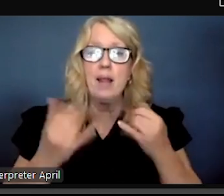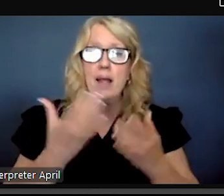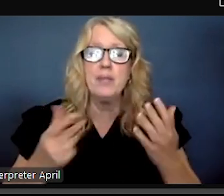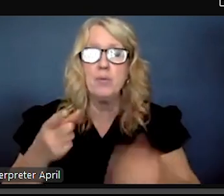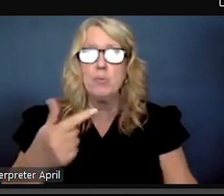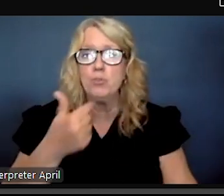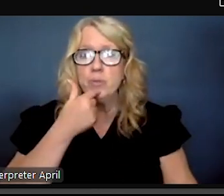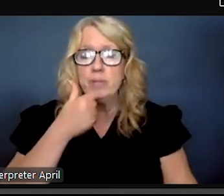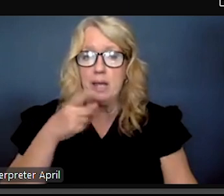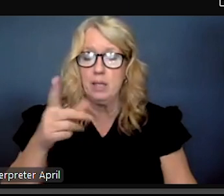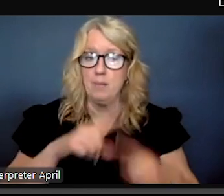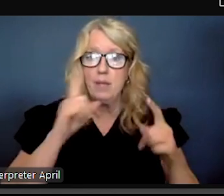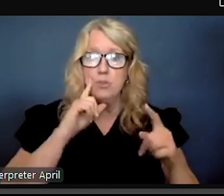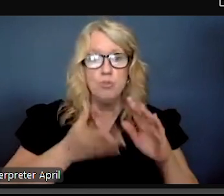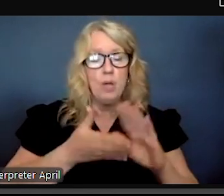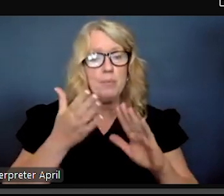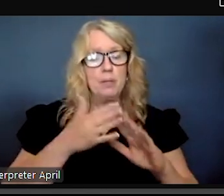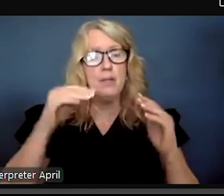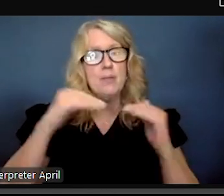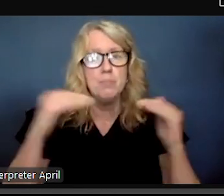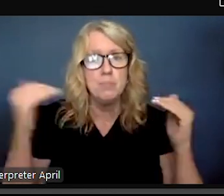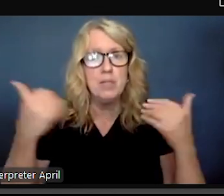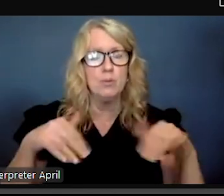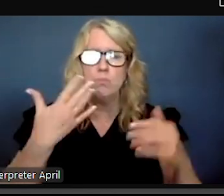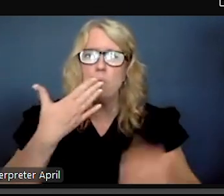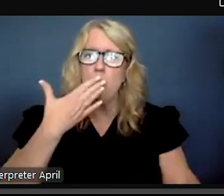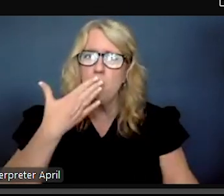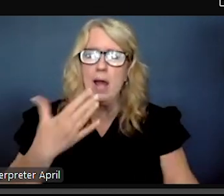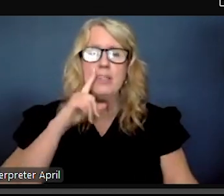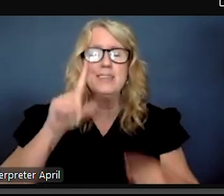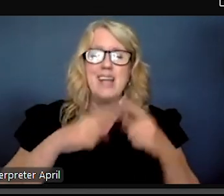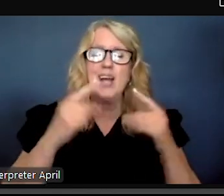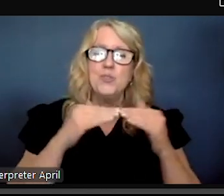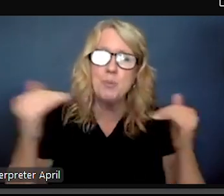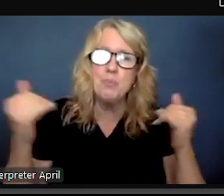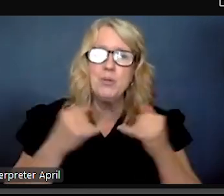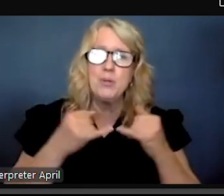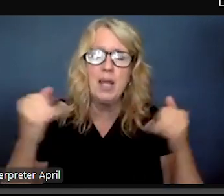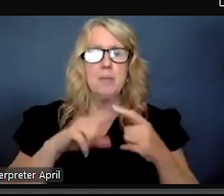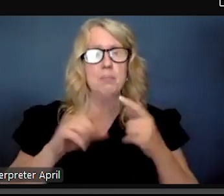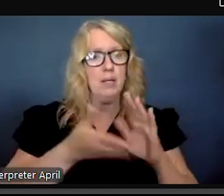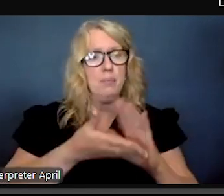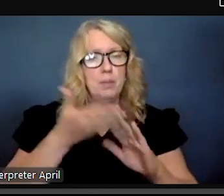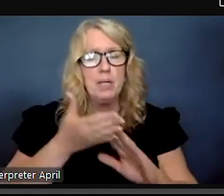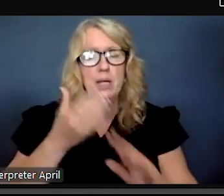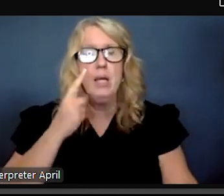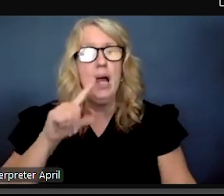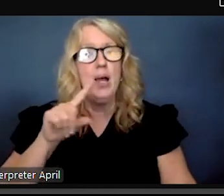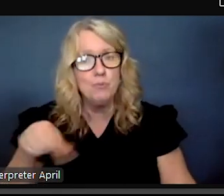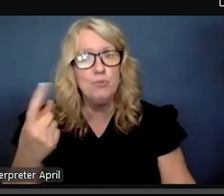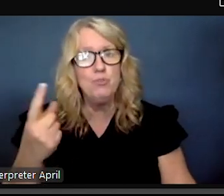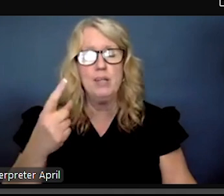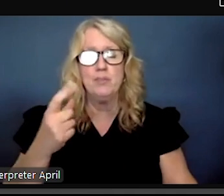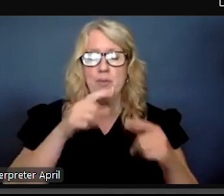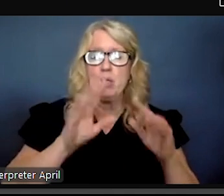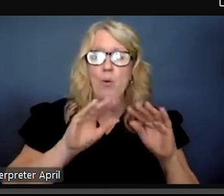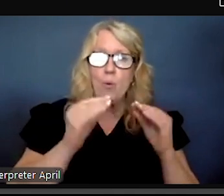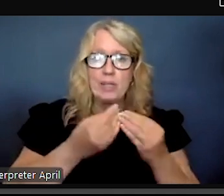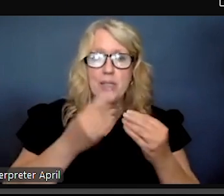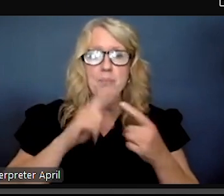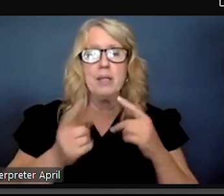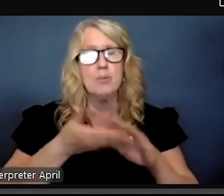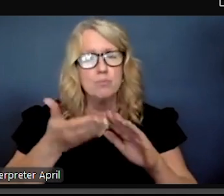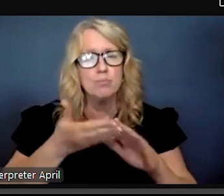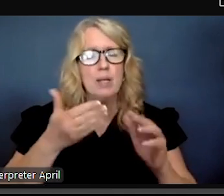that this Pure Line operates so well because it's not just a Pure Line, but it's a Pure Line operated by a peer organization, a peer run and